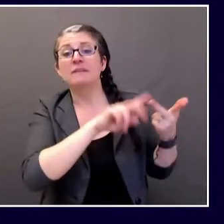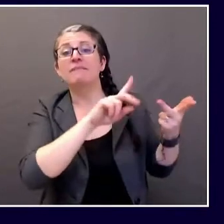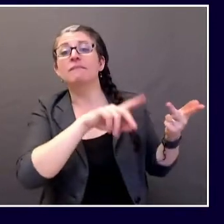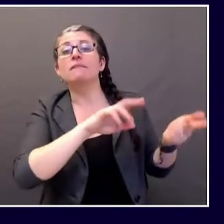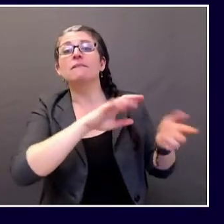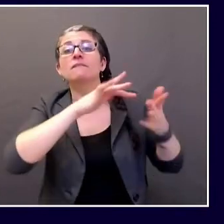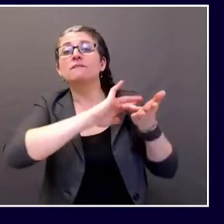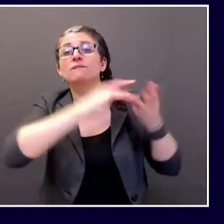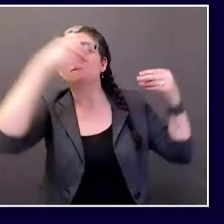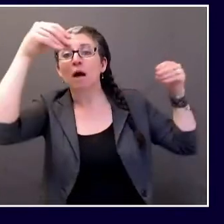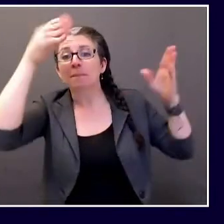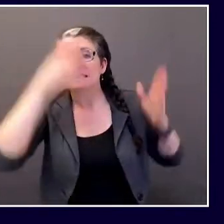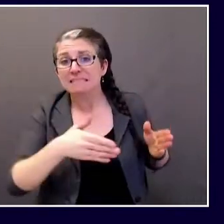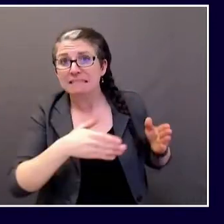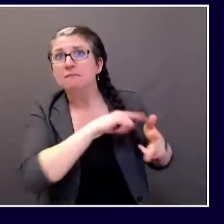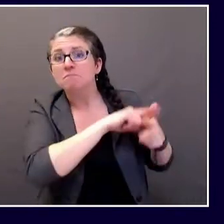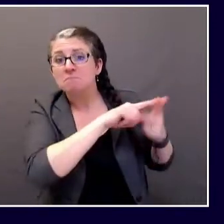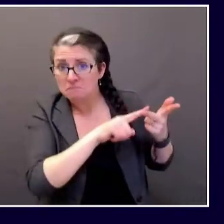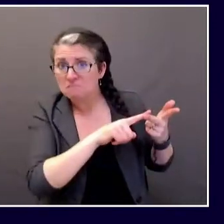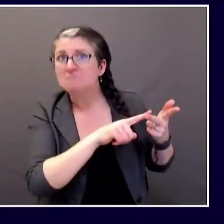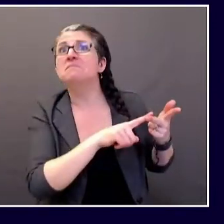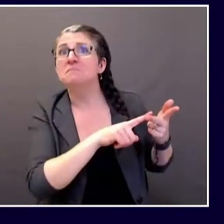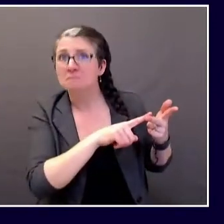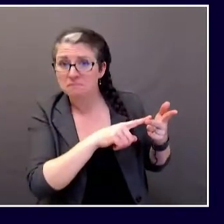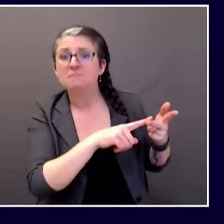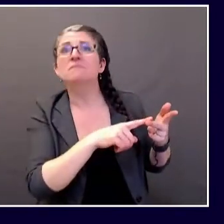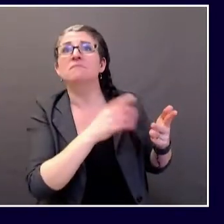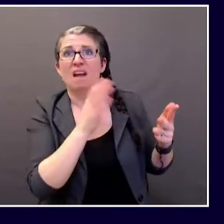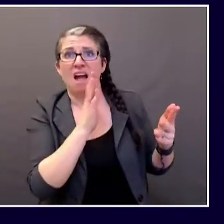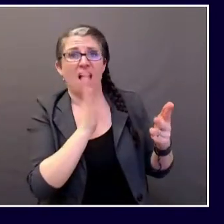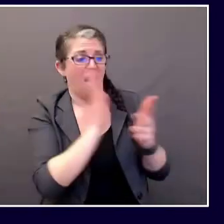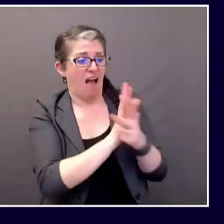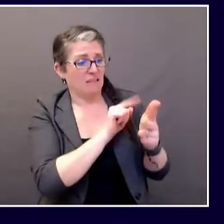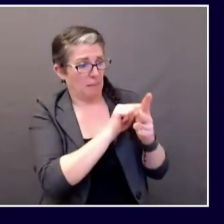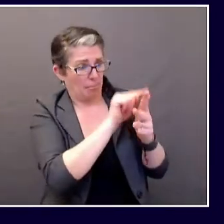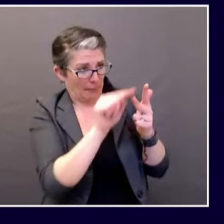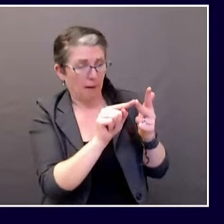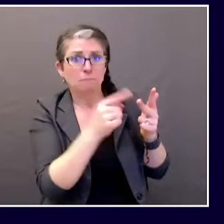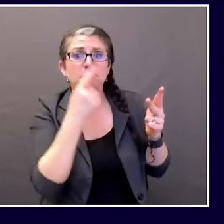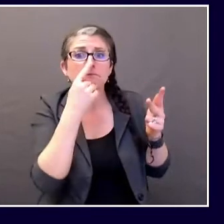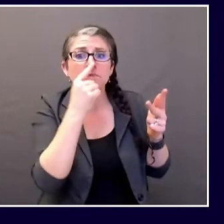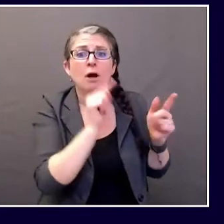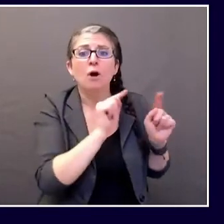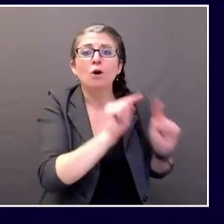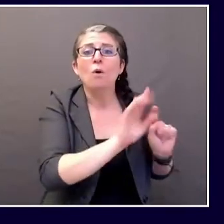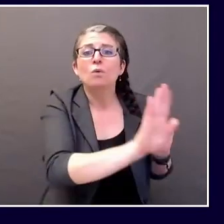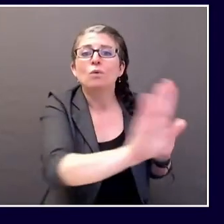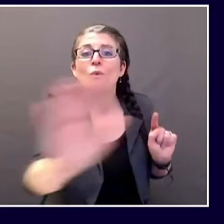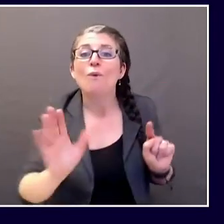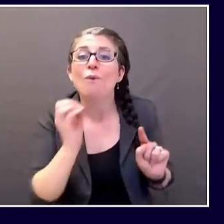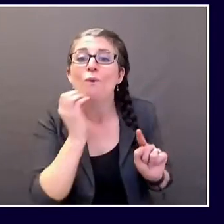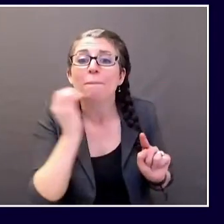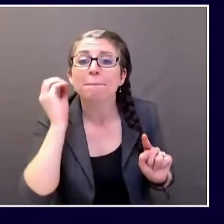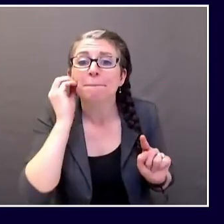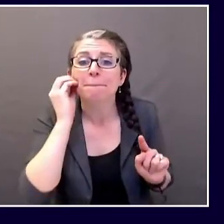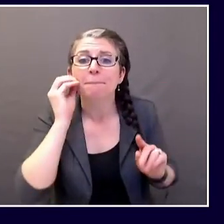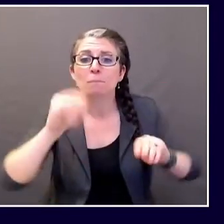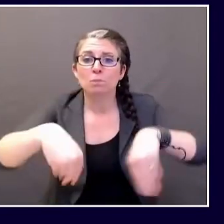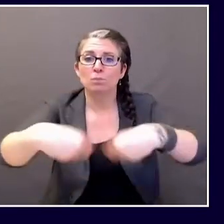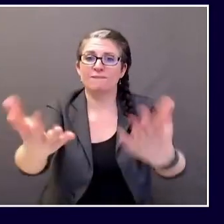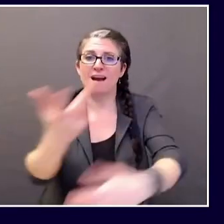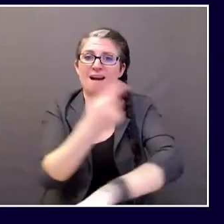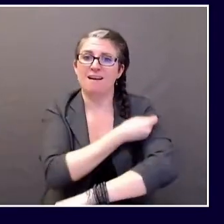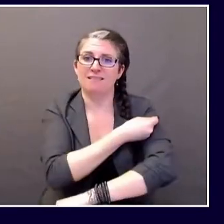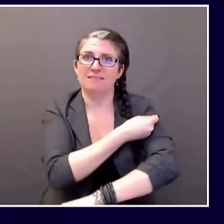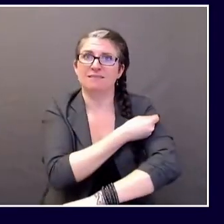vaccines in folks' homes. So home delivery of the vaccine, because for many homebound Mainers, even